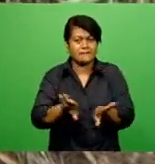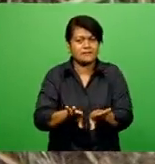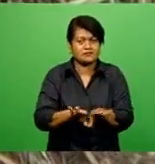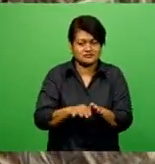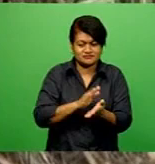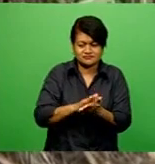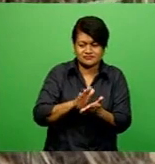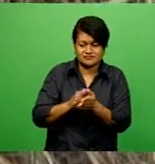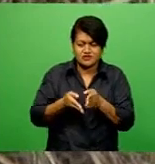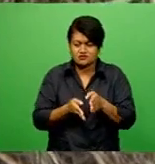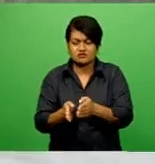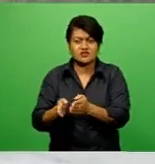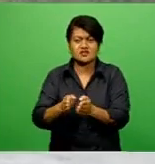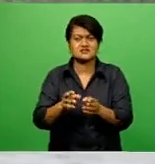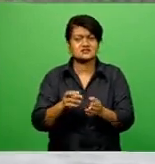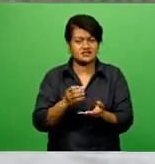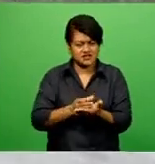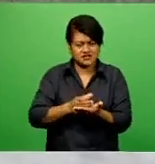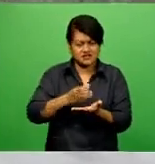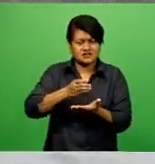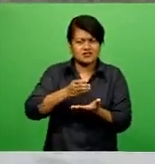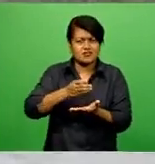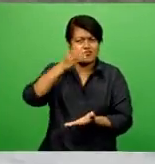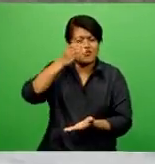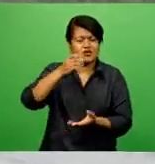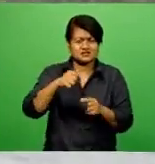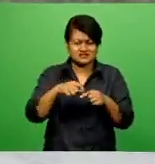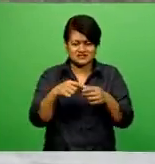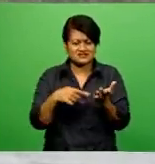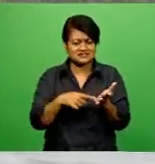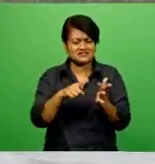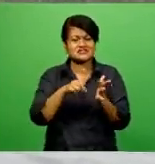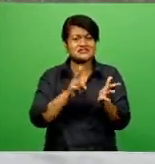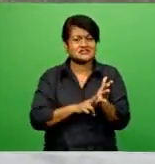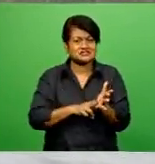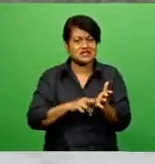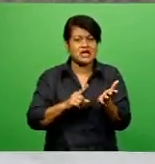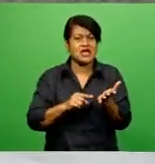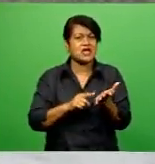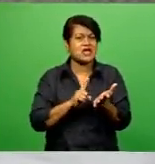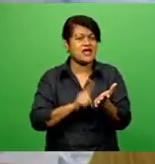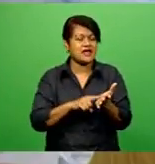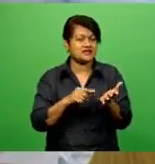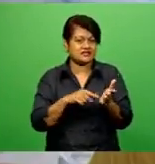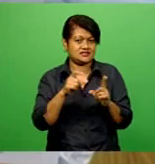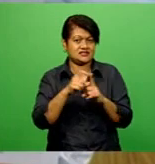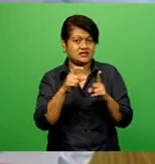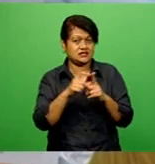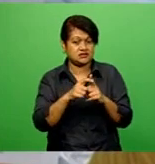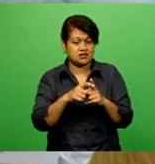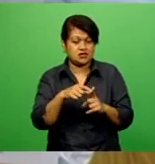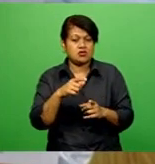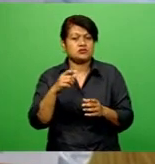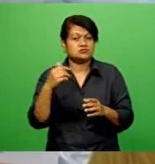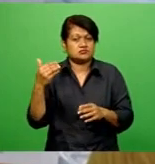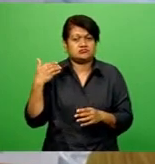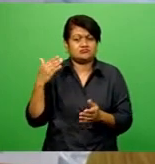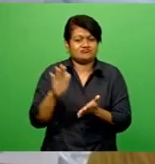removing tins and bottles from along the roads in the LTDD hotspot areas. This is to